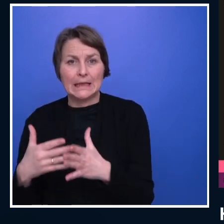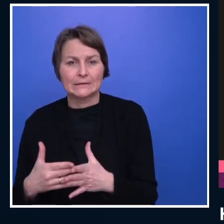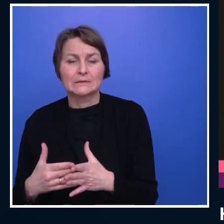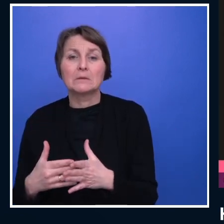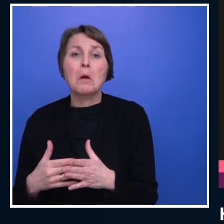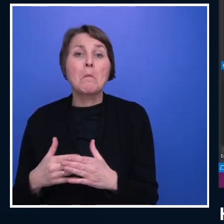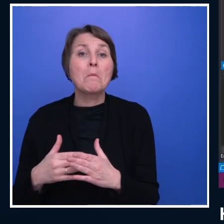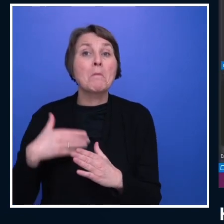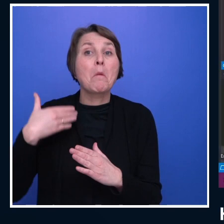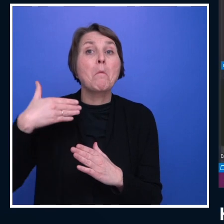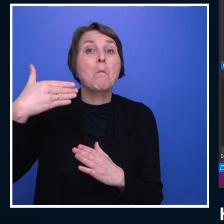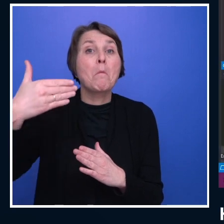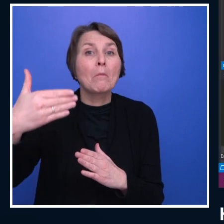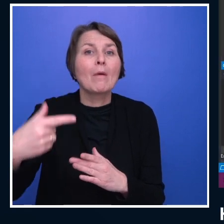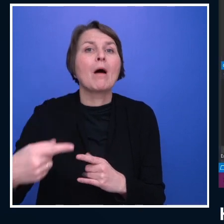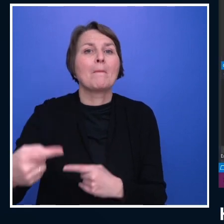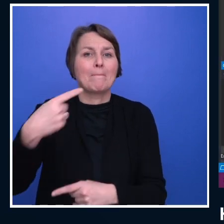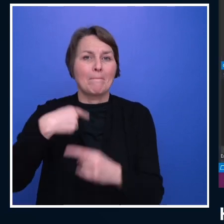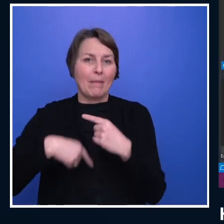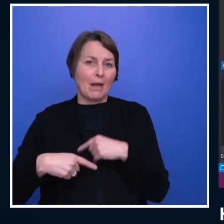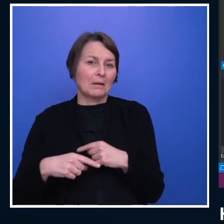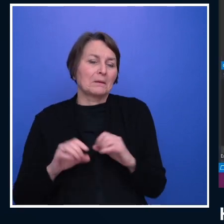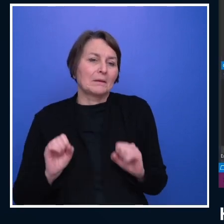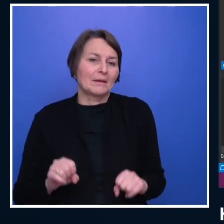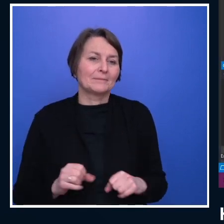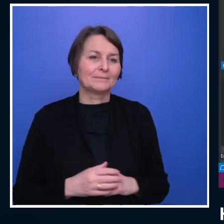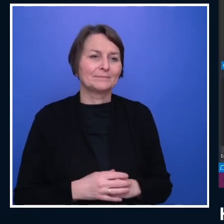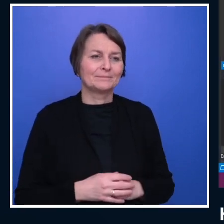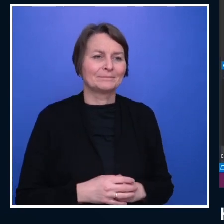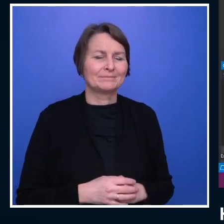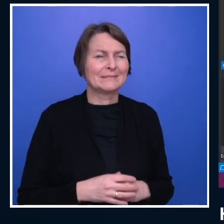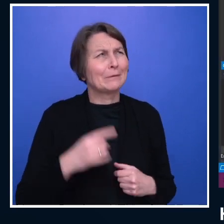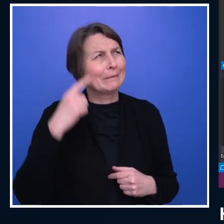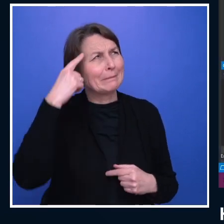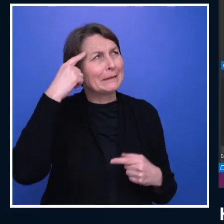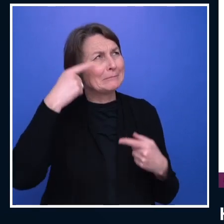All right. I think I've lost my train of thought now.